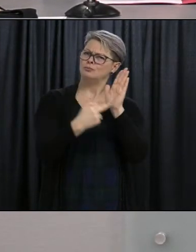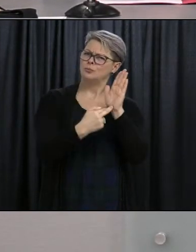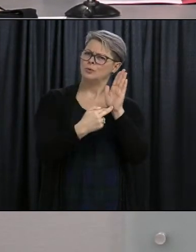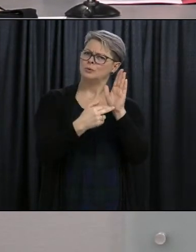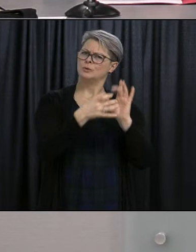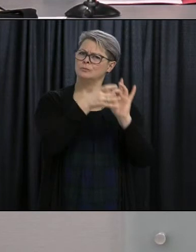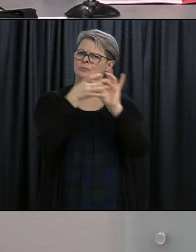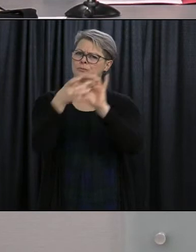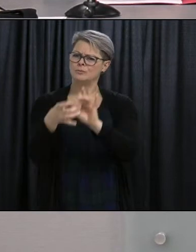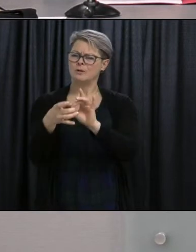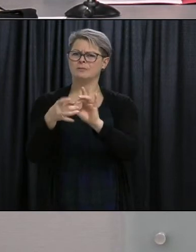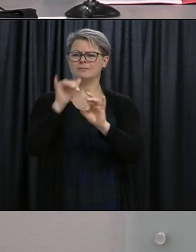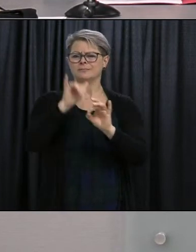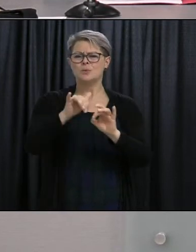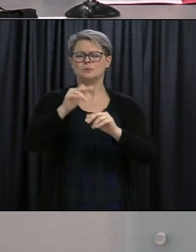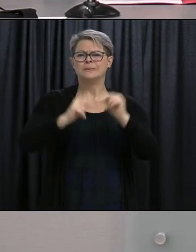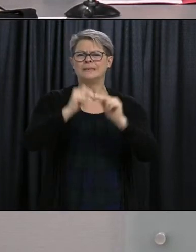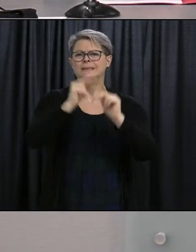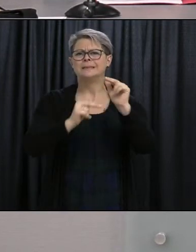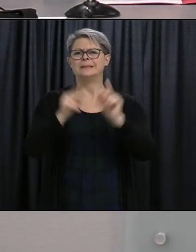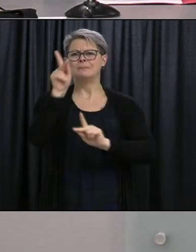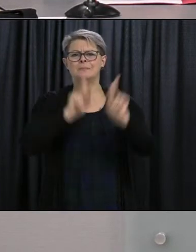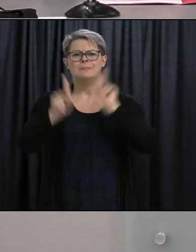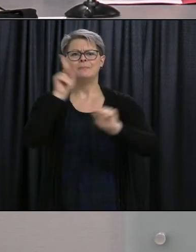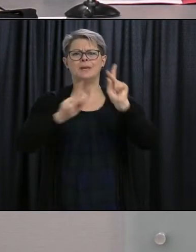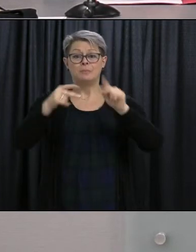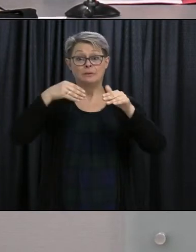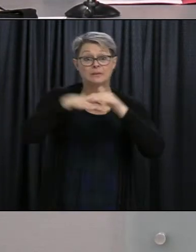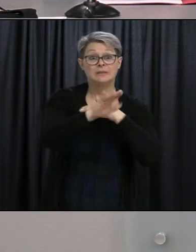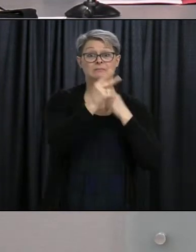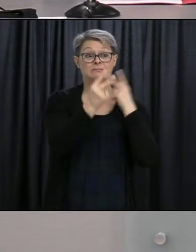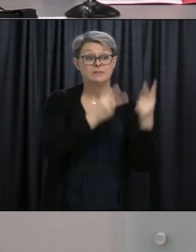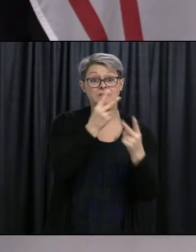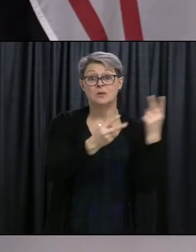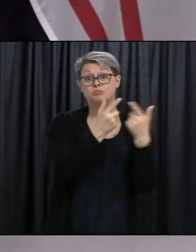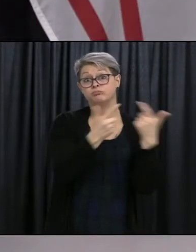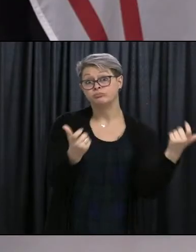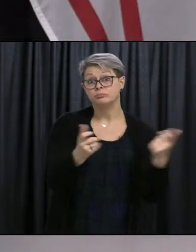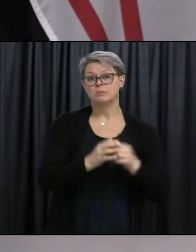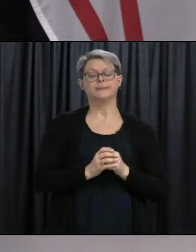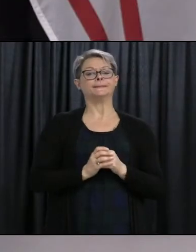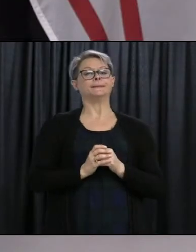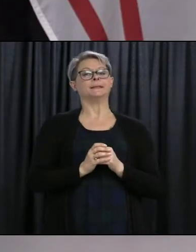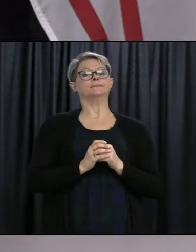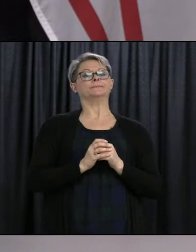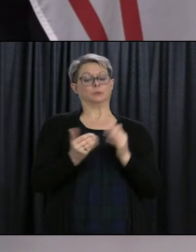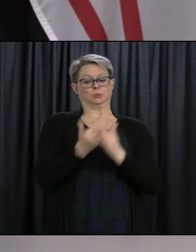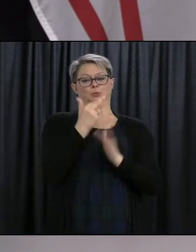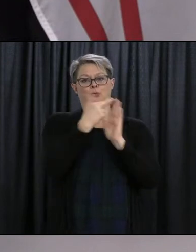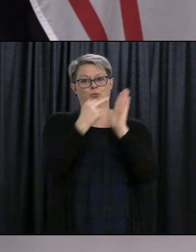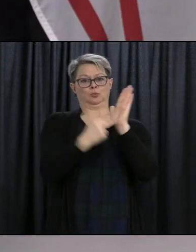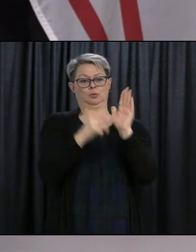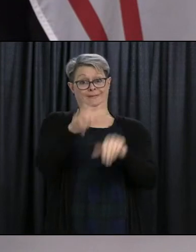those establishments and people having access to them? Yes, so in our special measures orders of